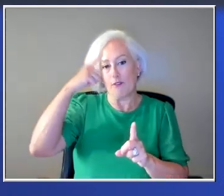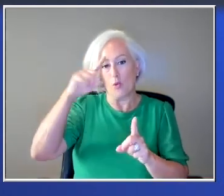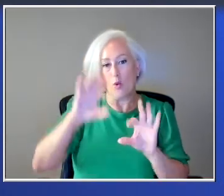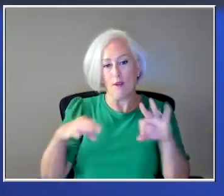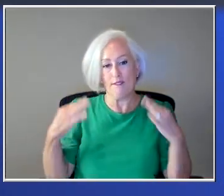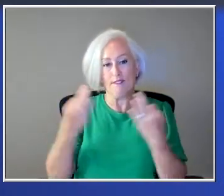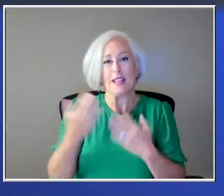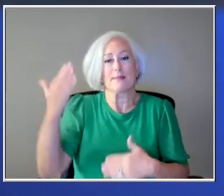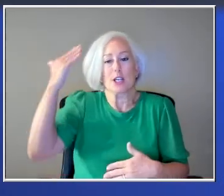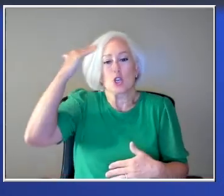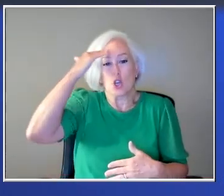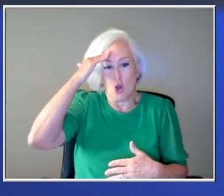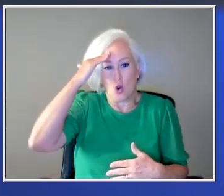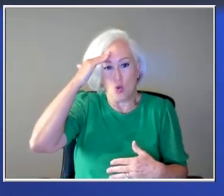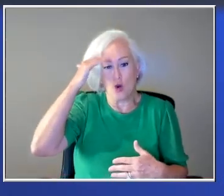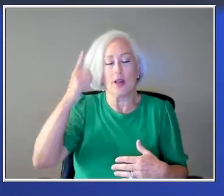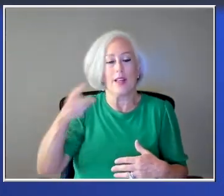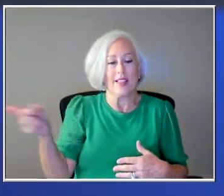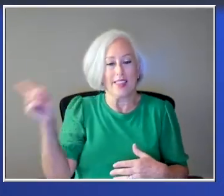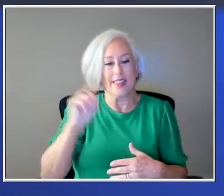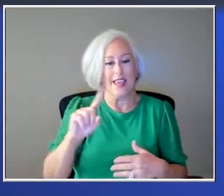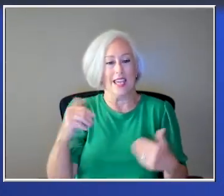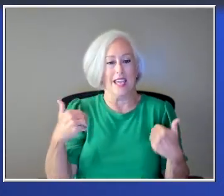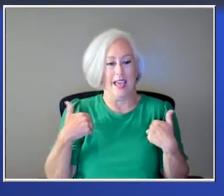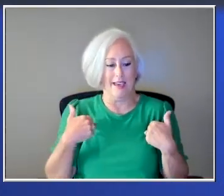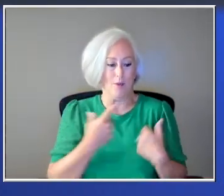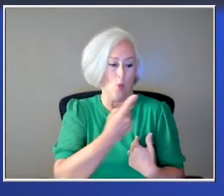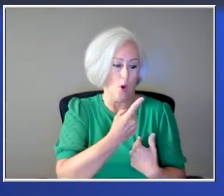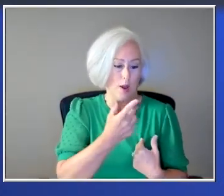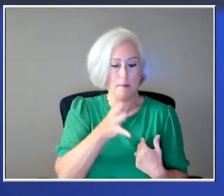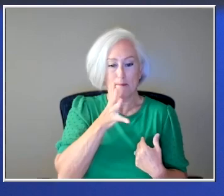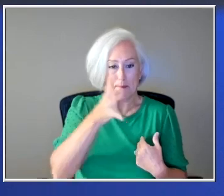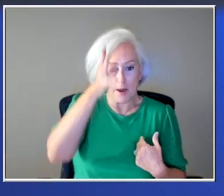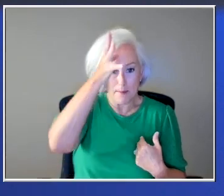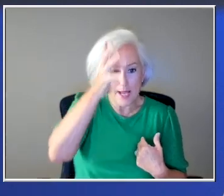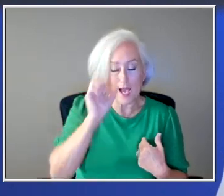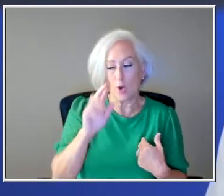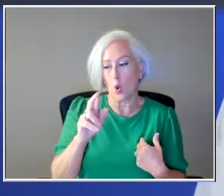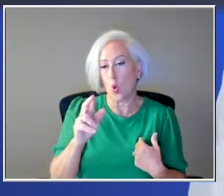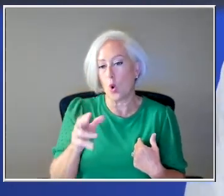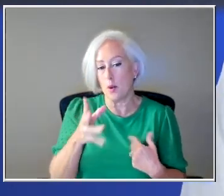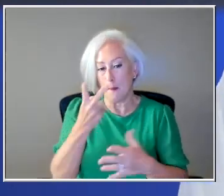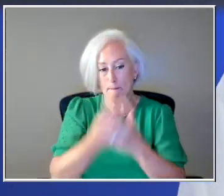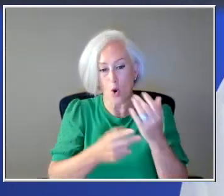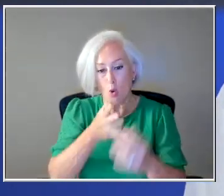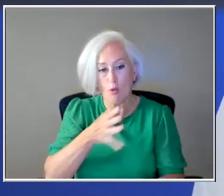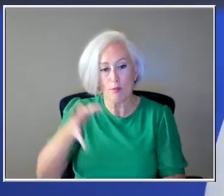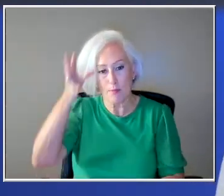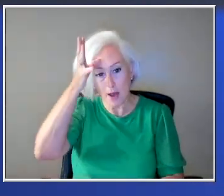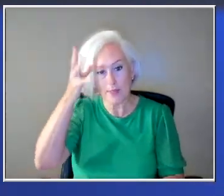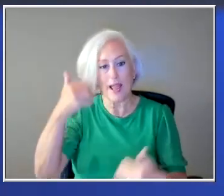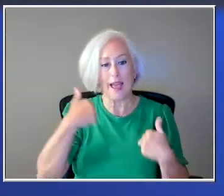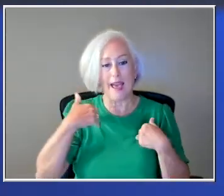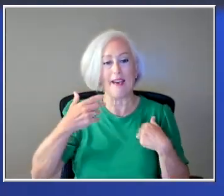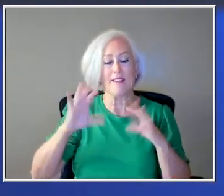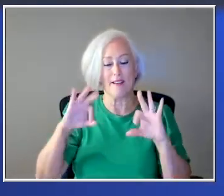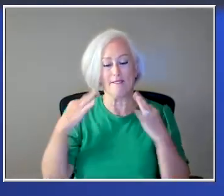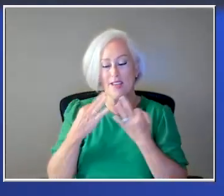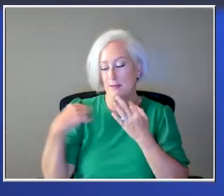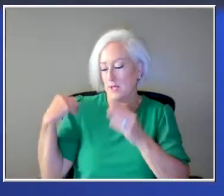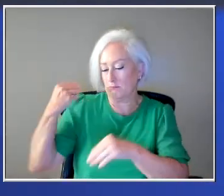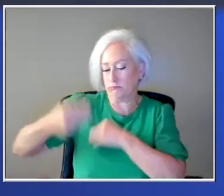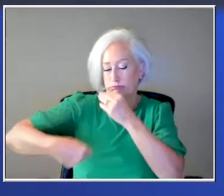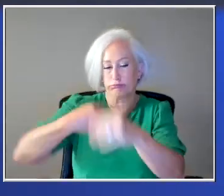know that they have, one of the parents or both has some family history of high cholesterol or early cardiac